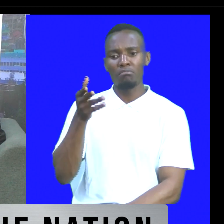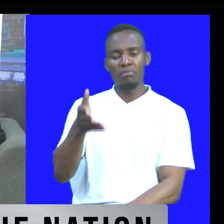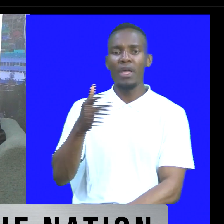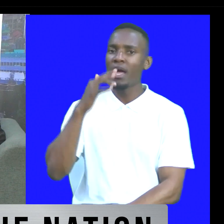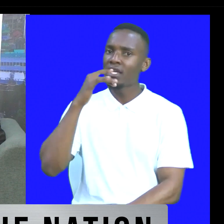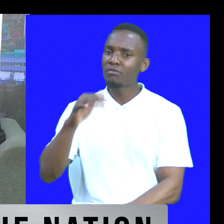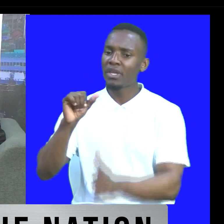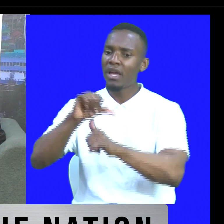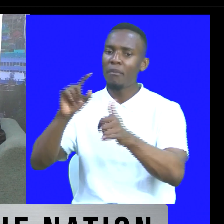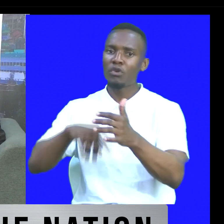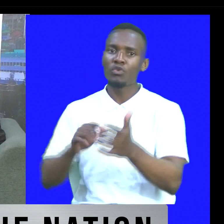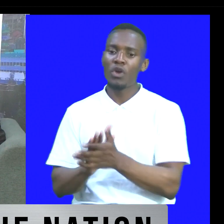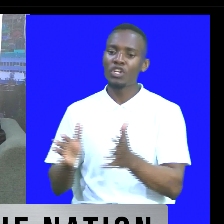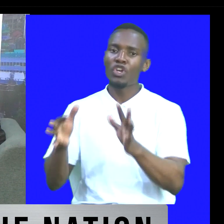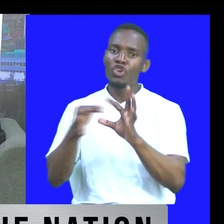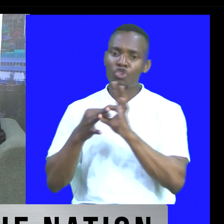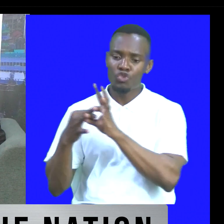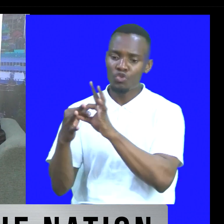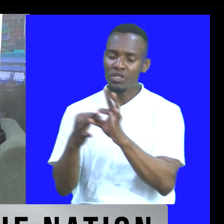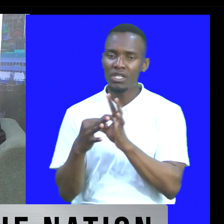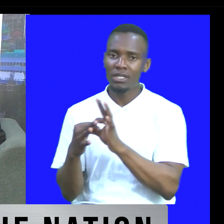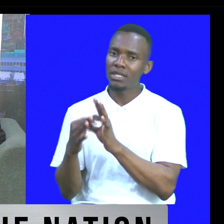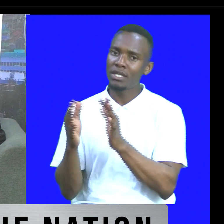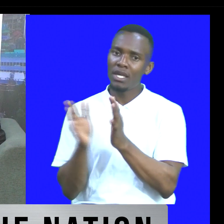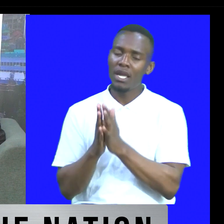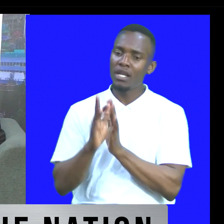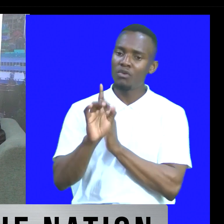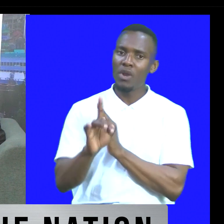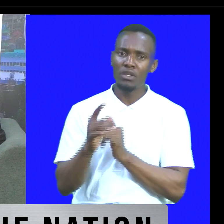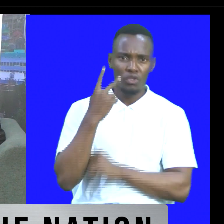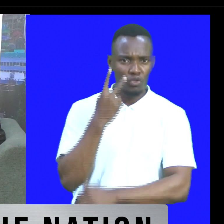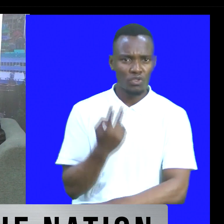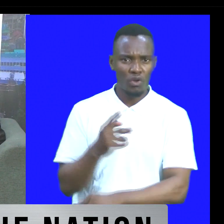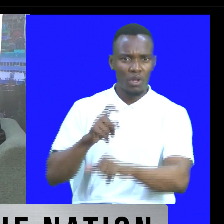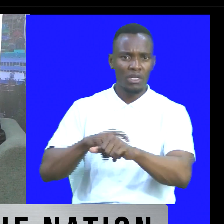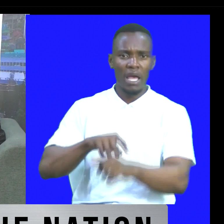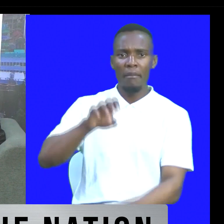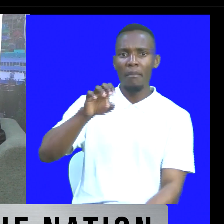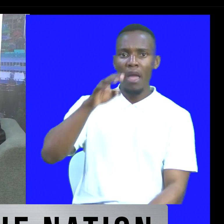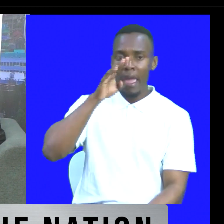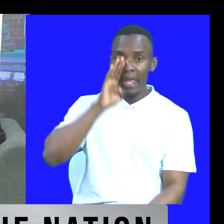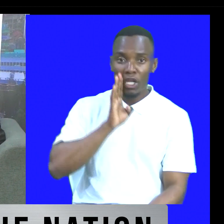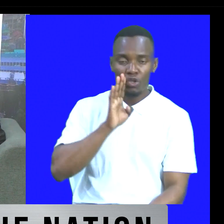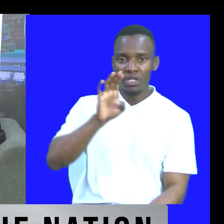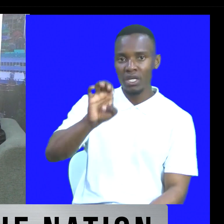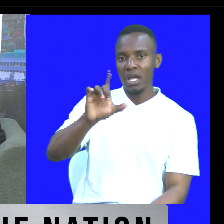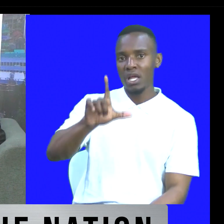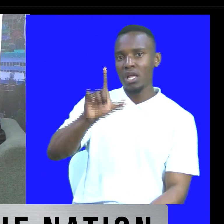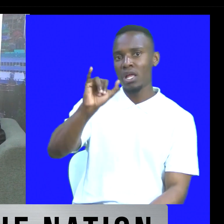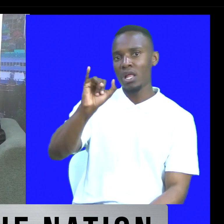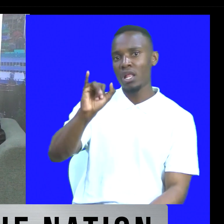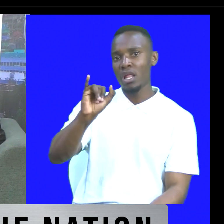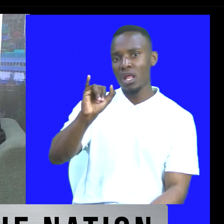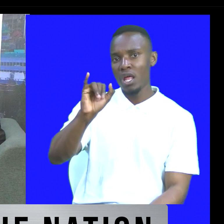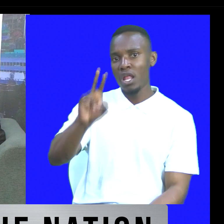speaking of unity and oneness. Did you see that? When Eliud Kipchoge did it for the 5th